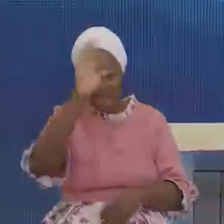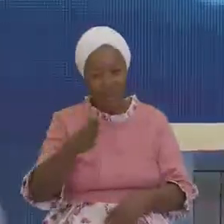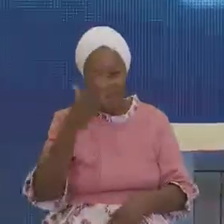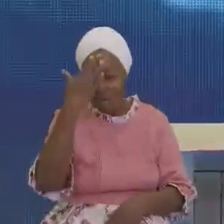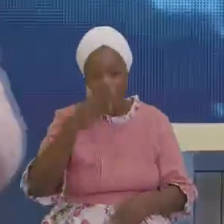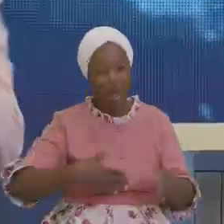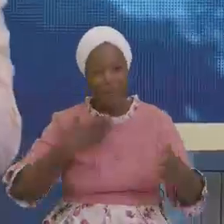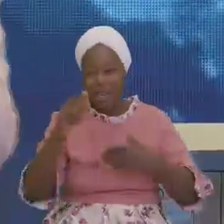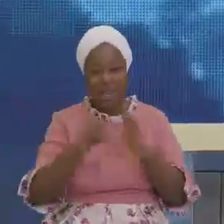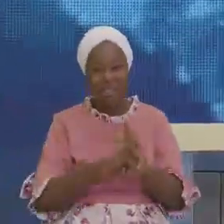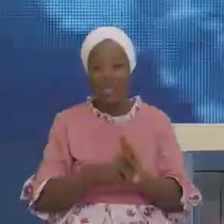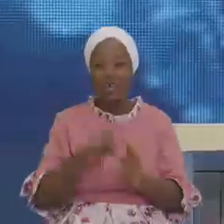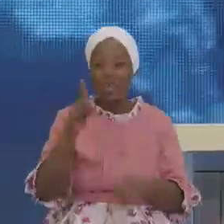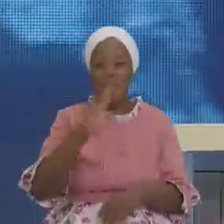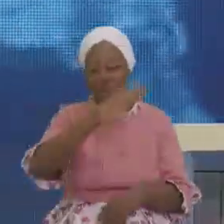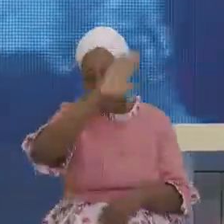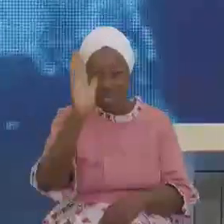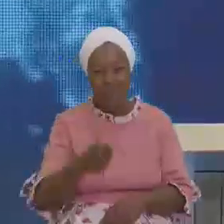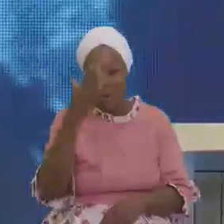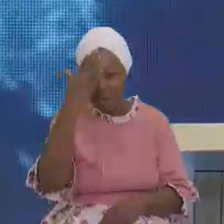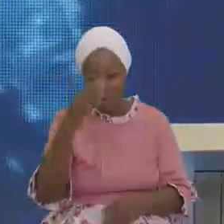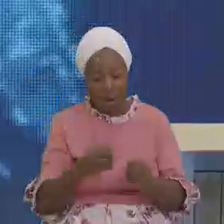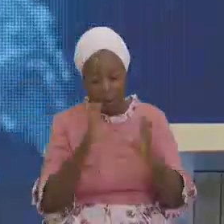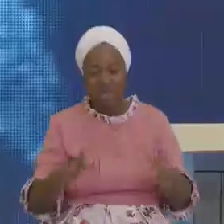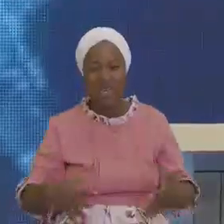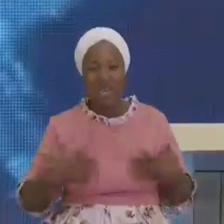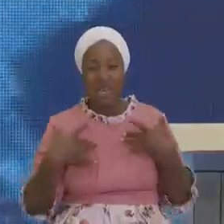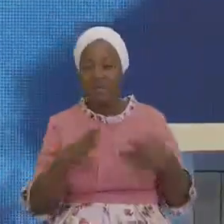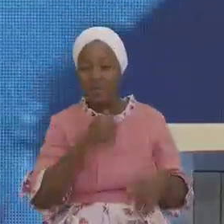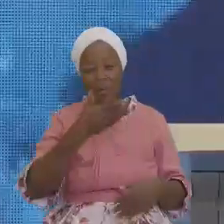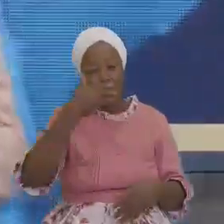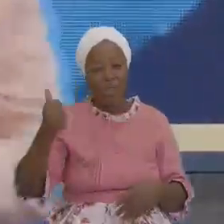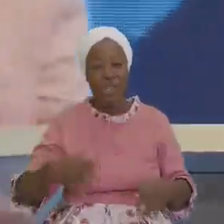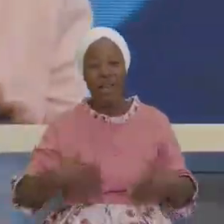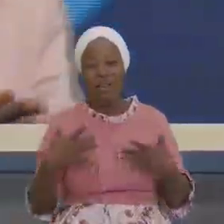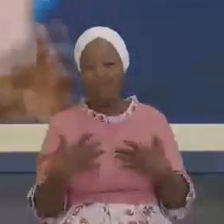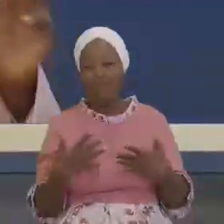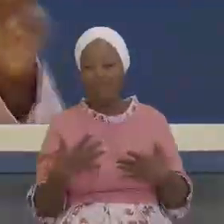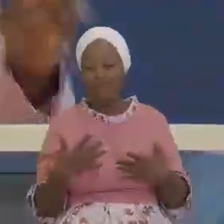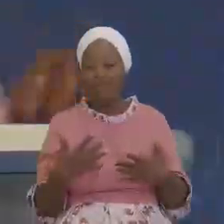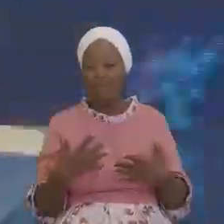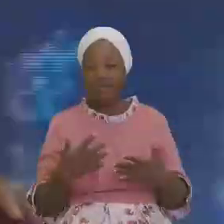happiness. You will never know abundant life, a better life.